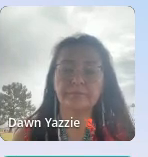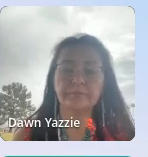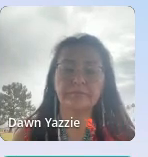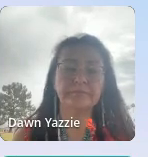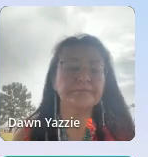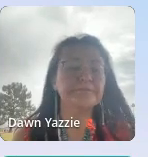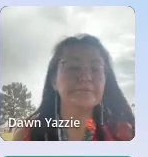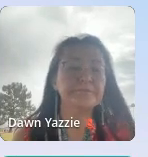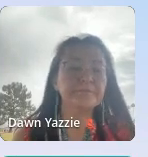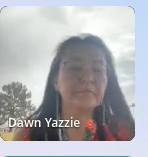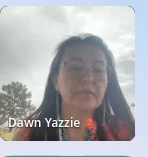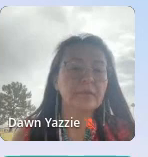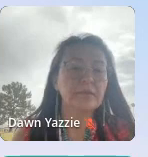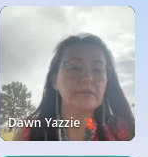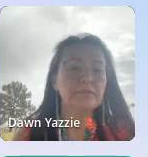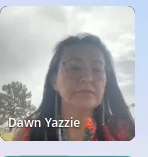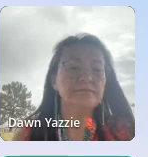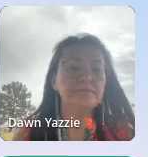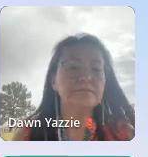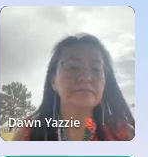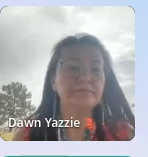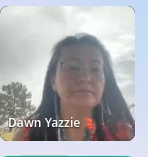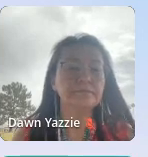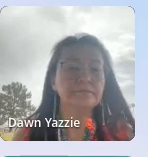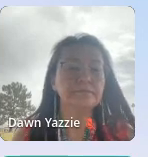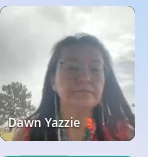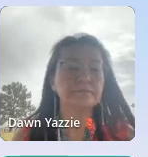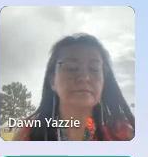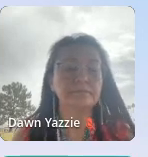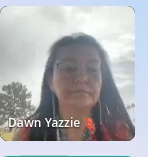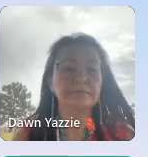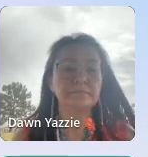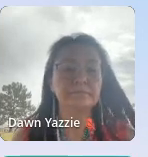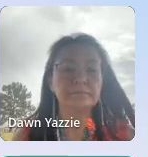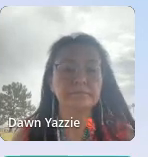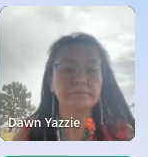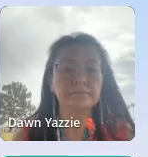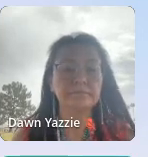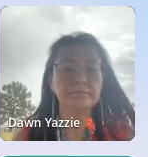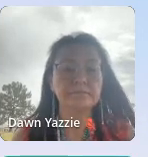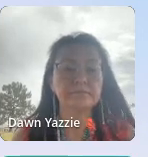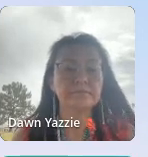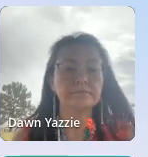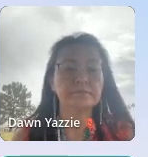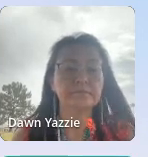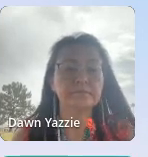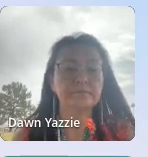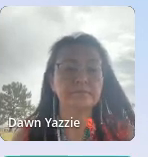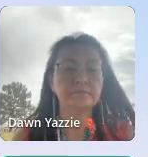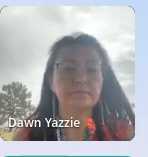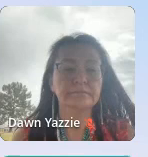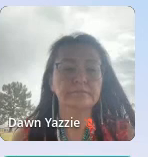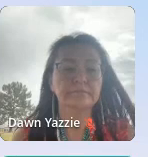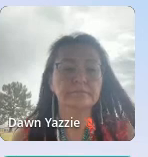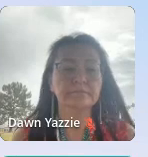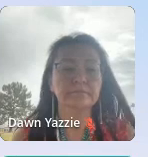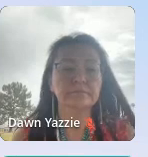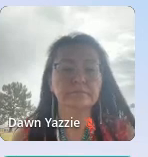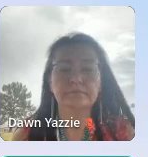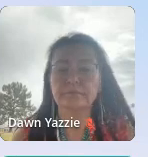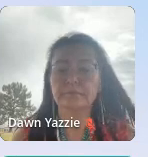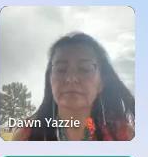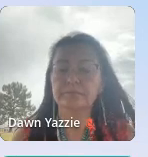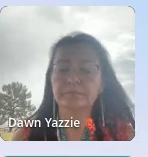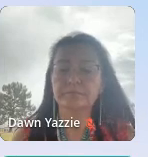captioning. For those who would like to experience the session in Spanish, the instructions on how to access the